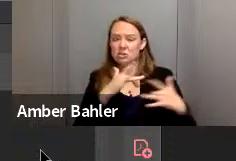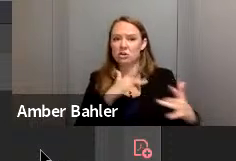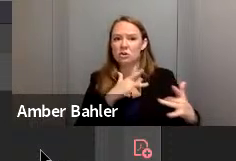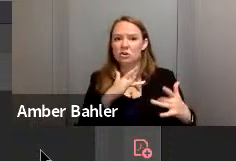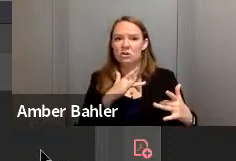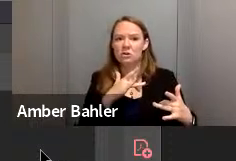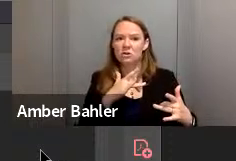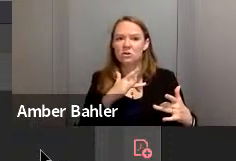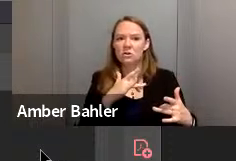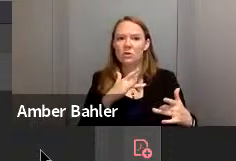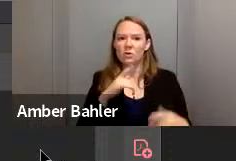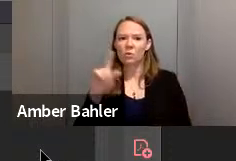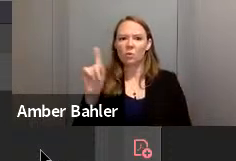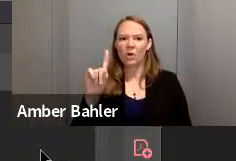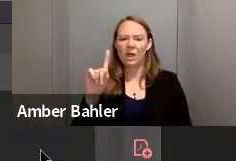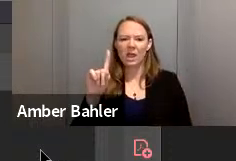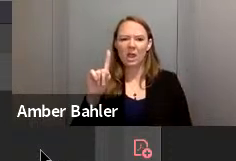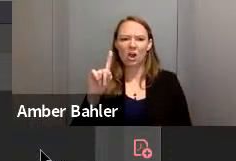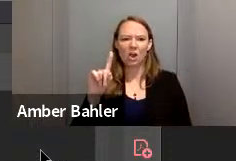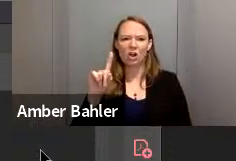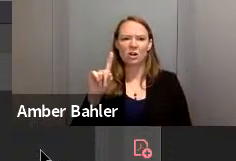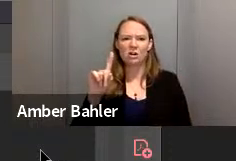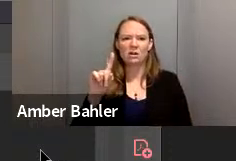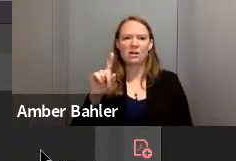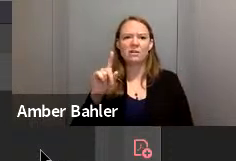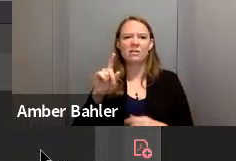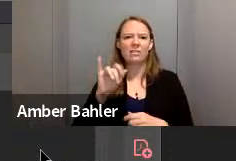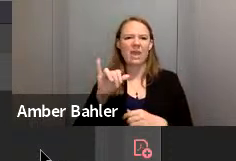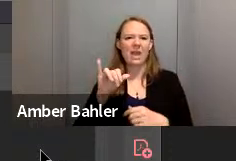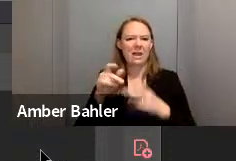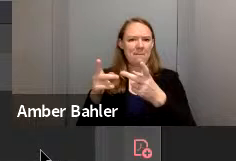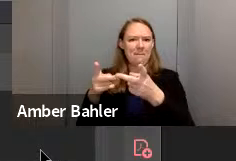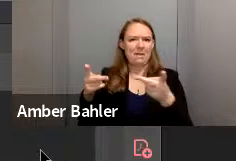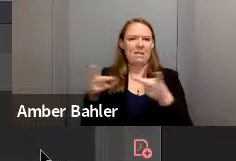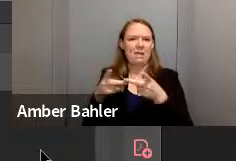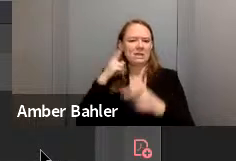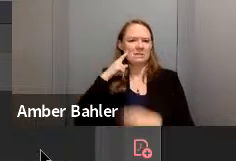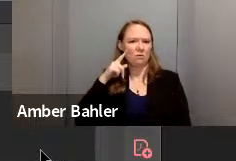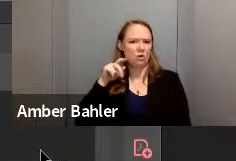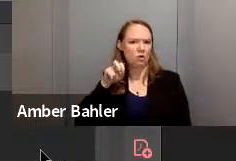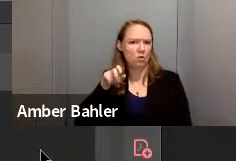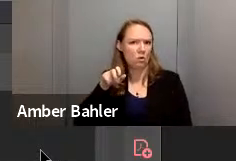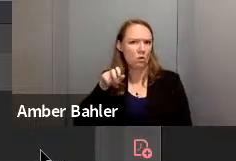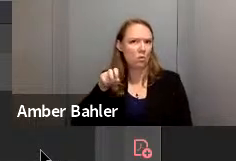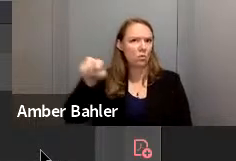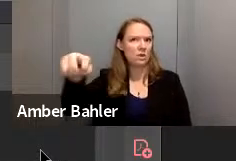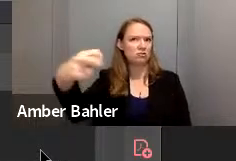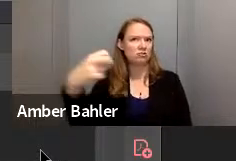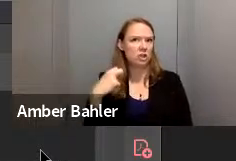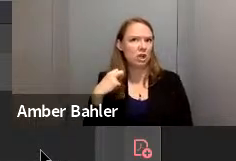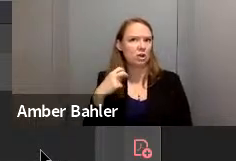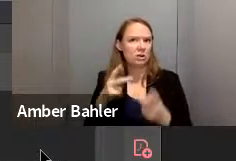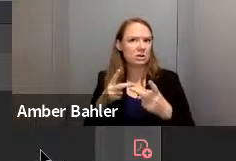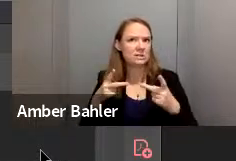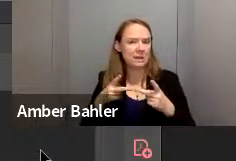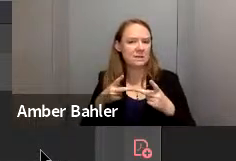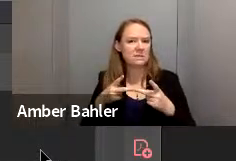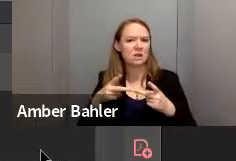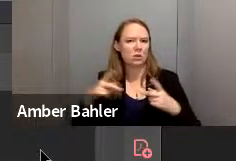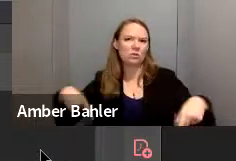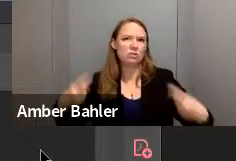the wheelchair space. So it looks to me like, you know, when